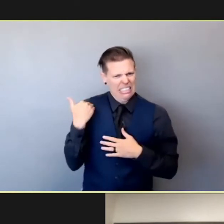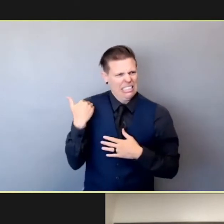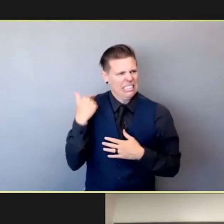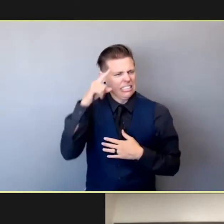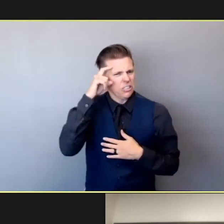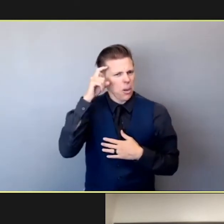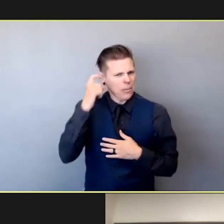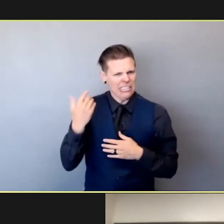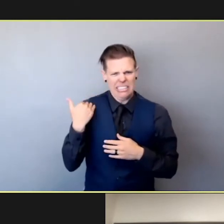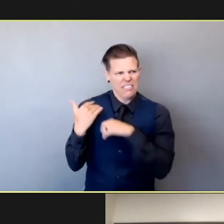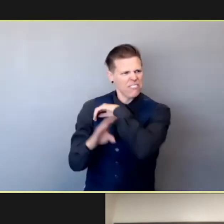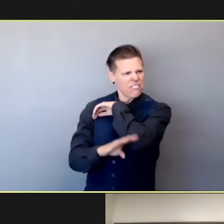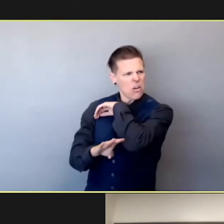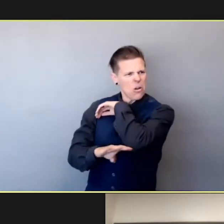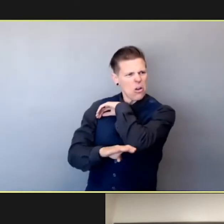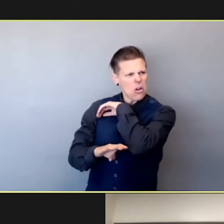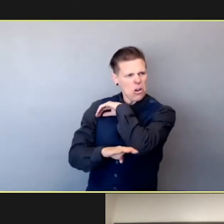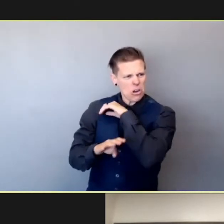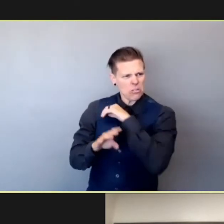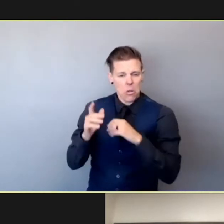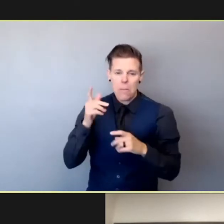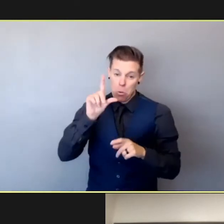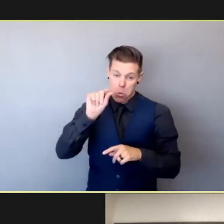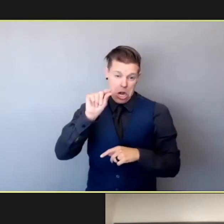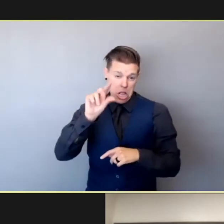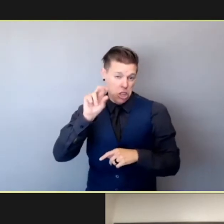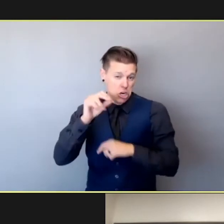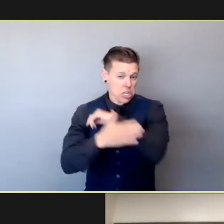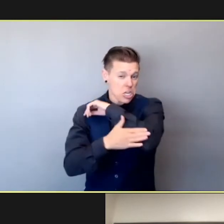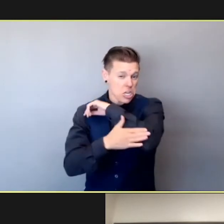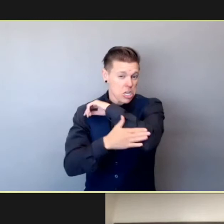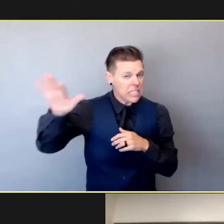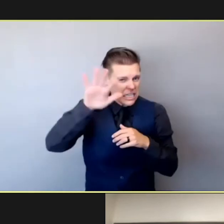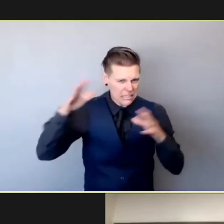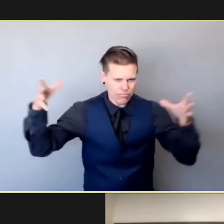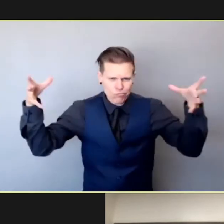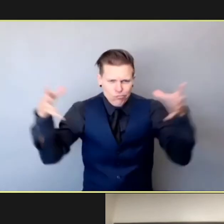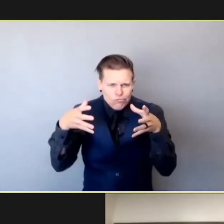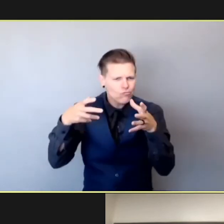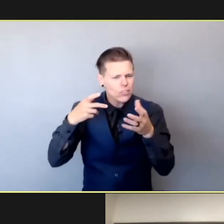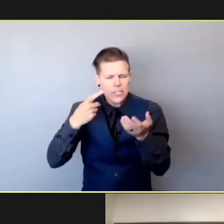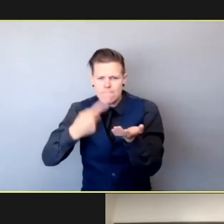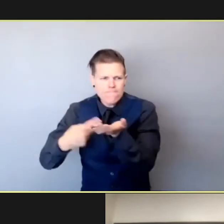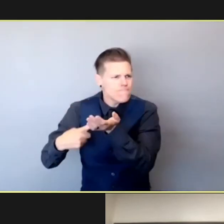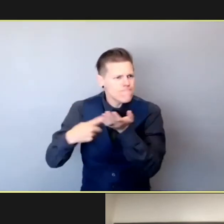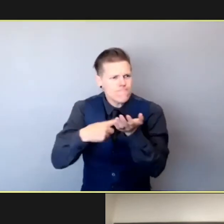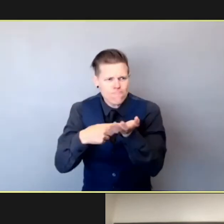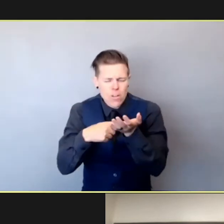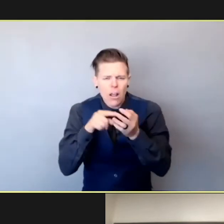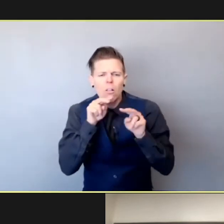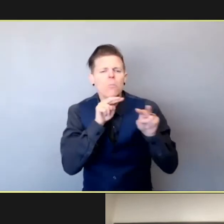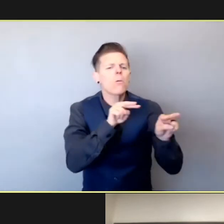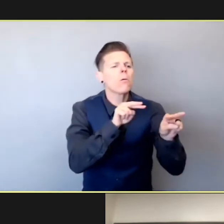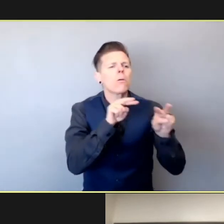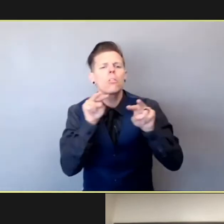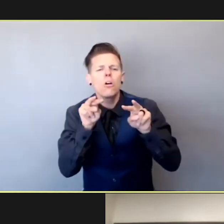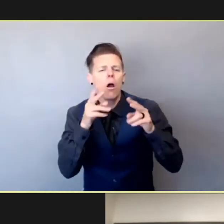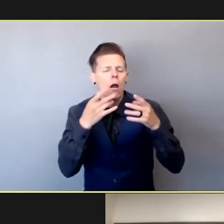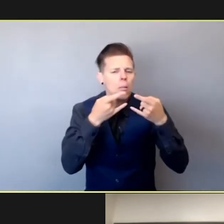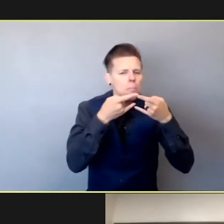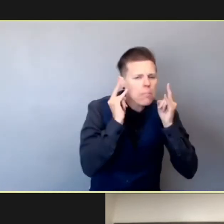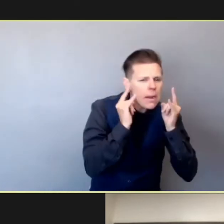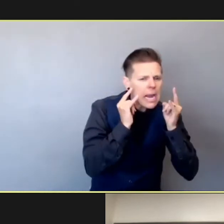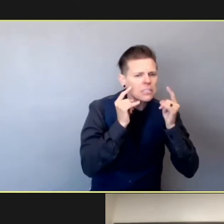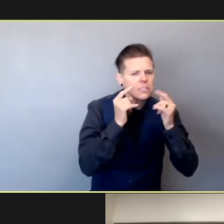the correlation, and countries who did do earlier interventions limited the rise in cases. And